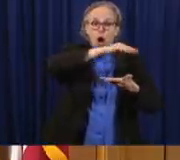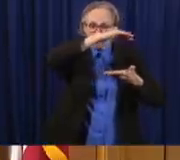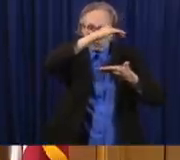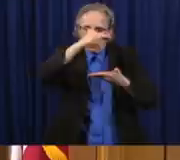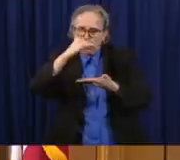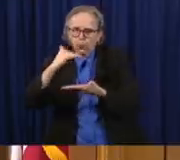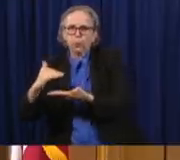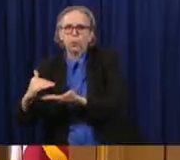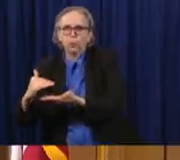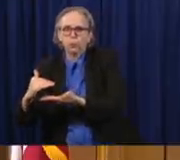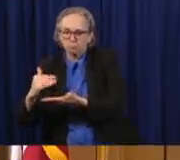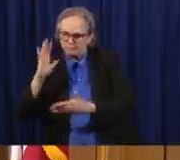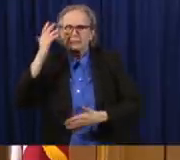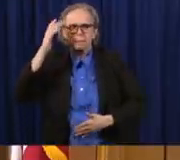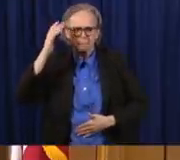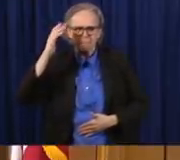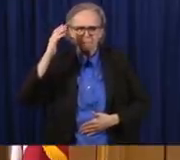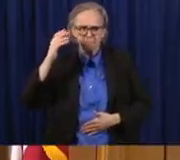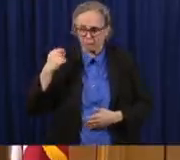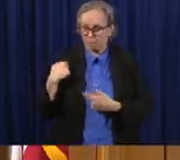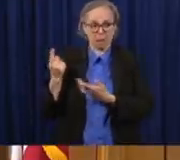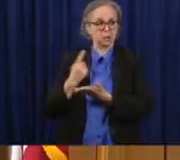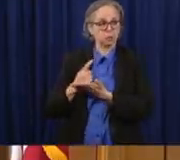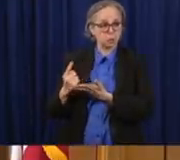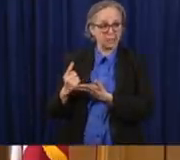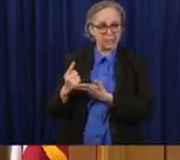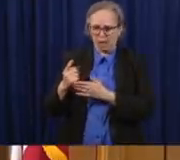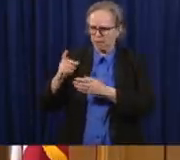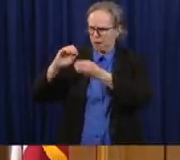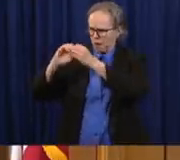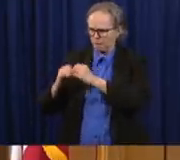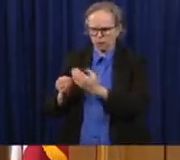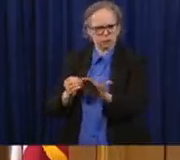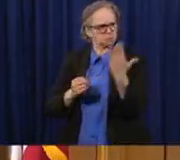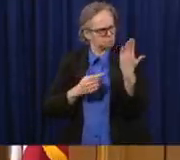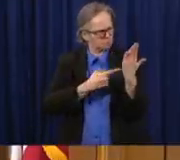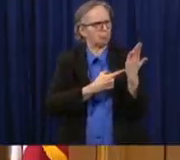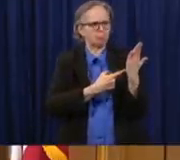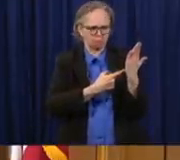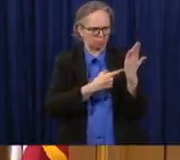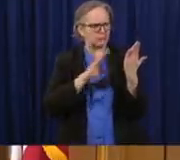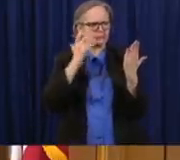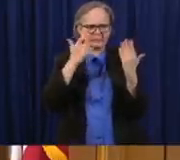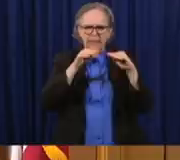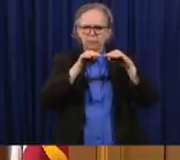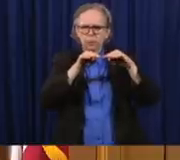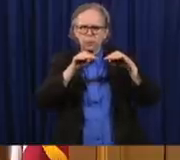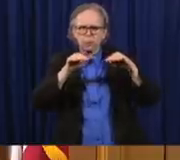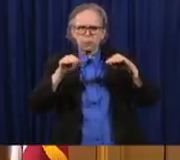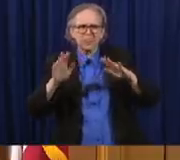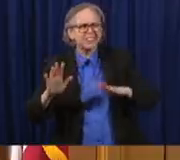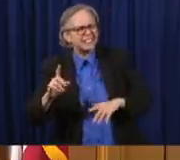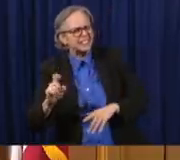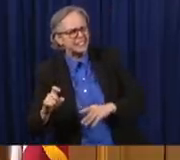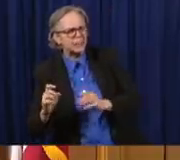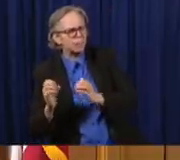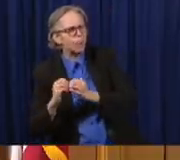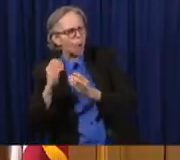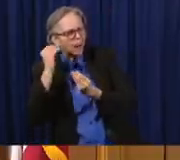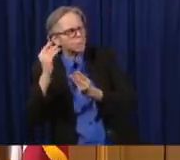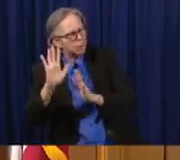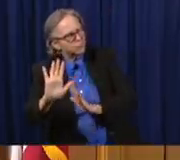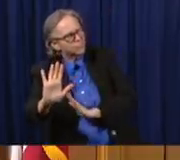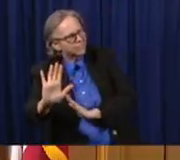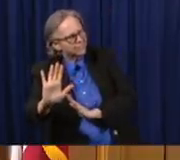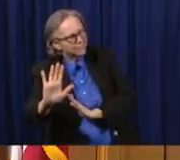week where it's been fairly flat. We got to get more data. We got to see that continue. And what we, of course, we hope